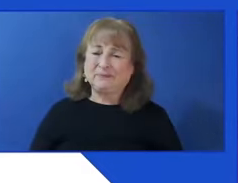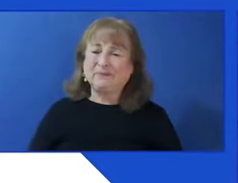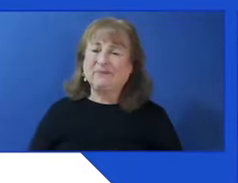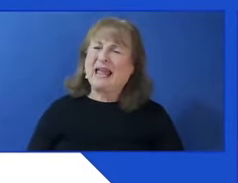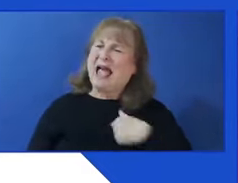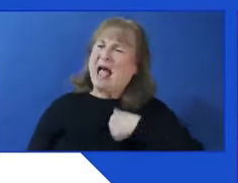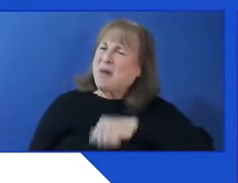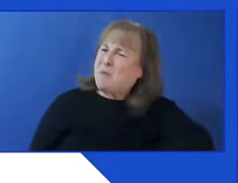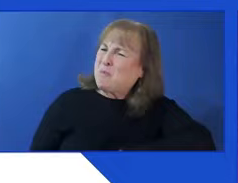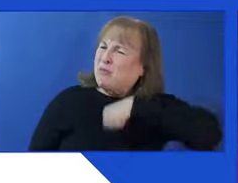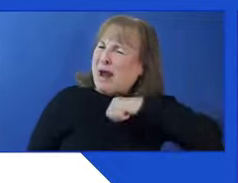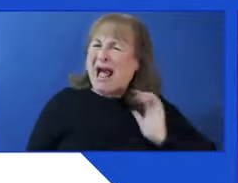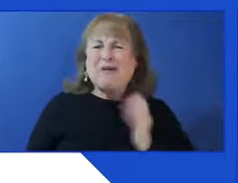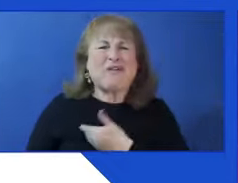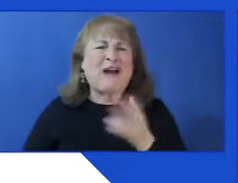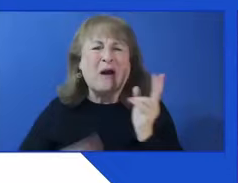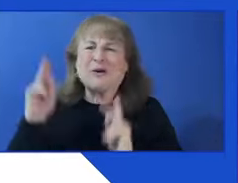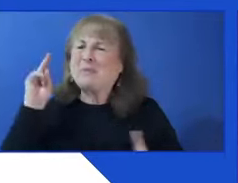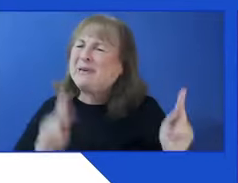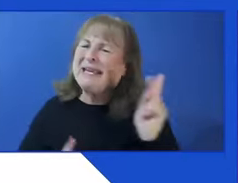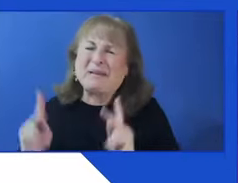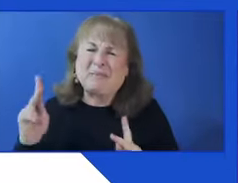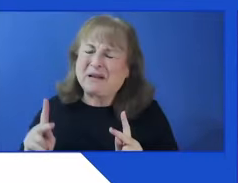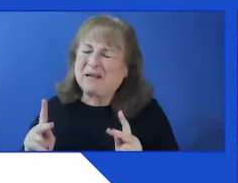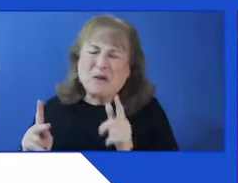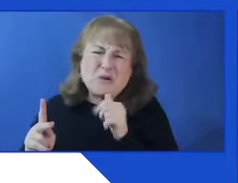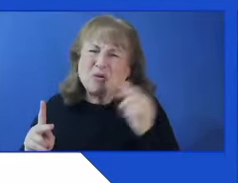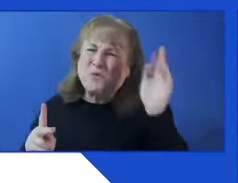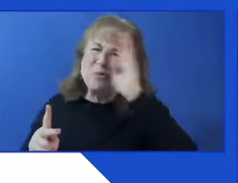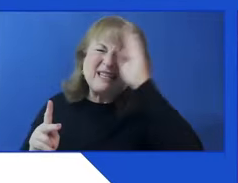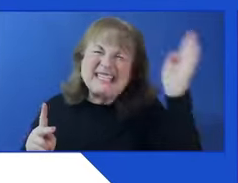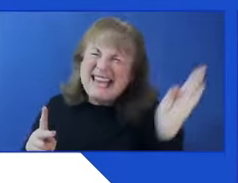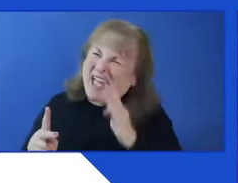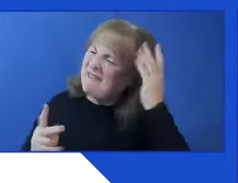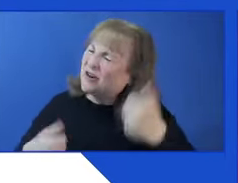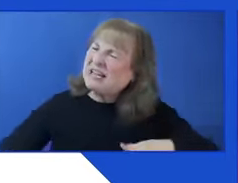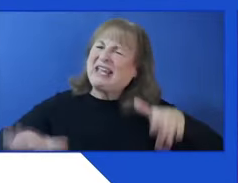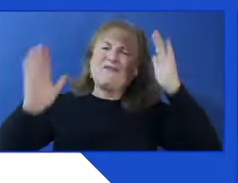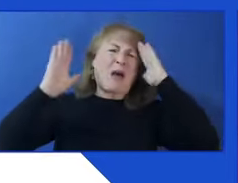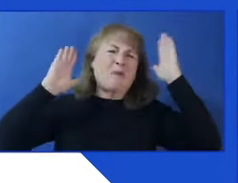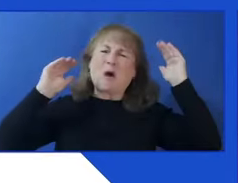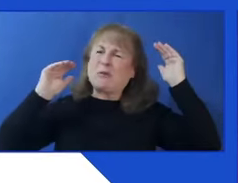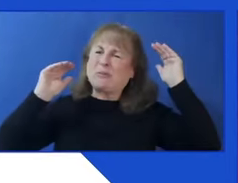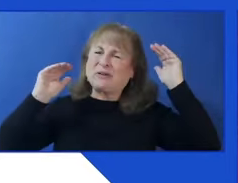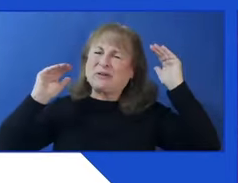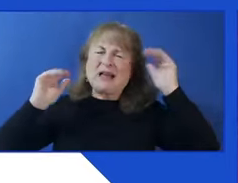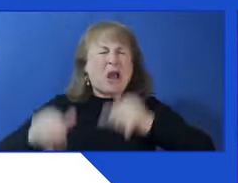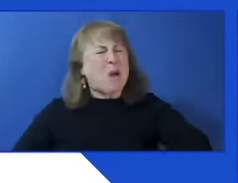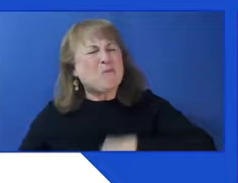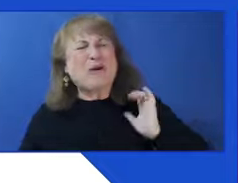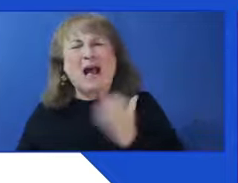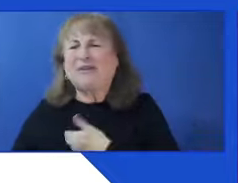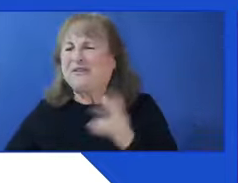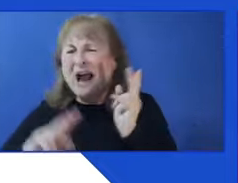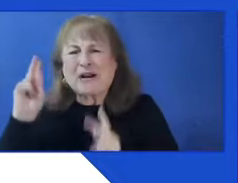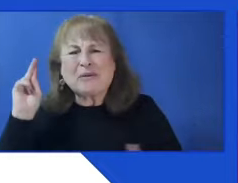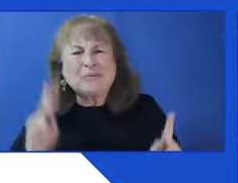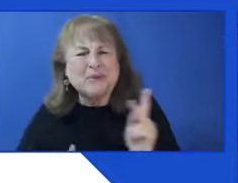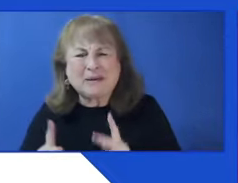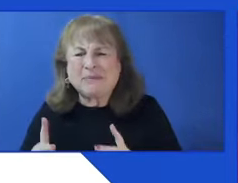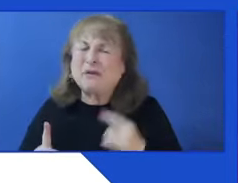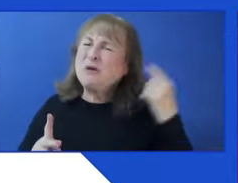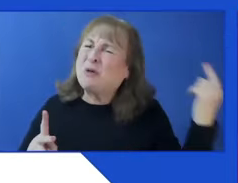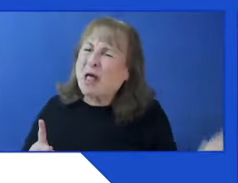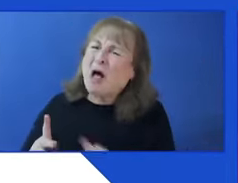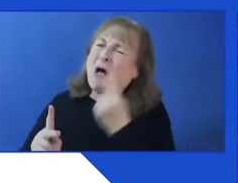Proud of our people who will never, ever give up hope. Proud of our people who will always